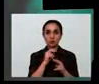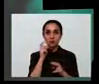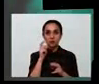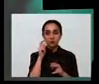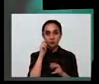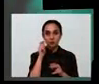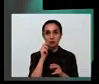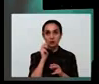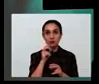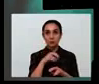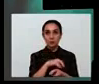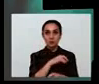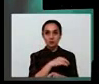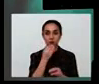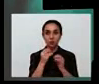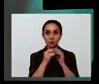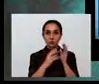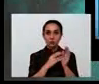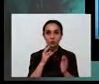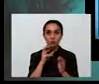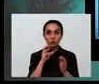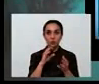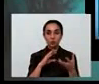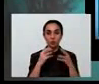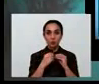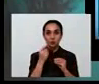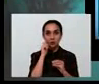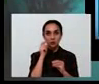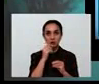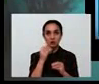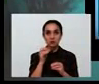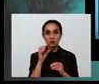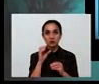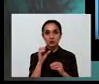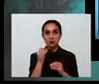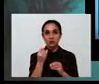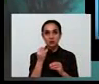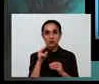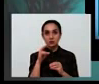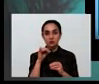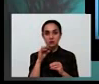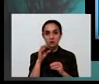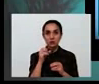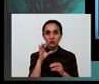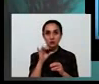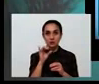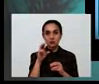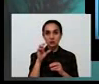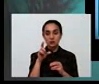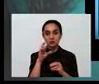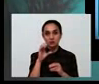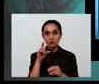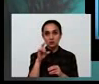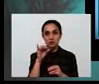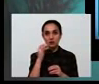Xitoy kommunistik partiyaning 19-chi umum Xitoy sezdida, demak, Si Szinpin Xitoy kommunistlarining